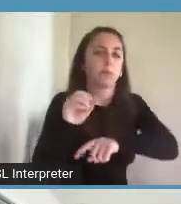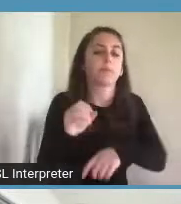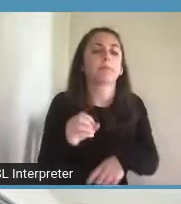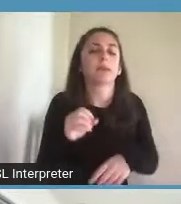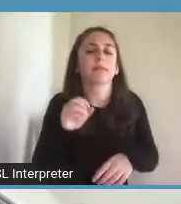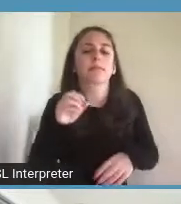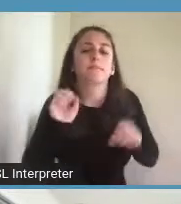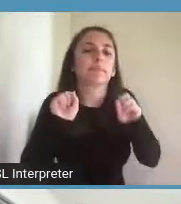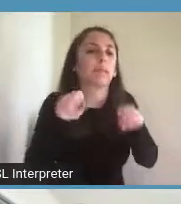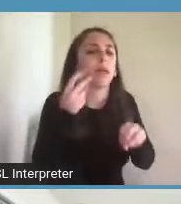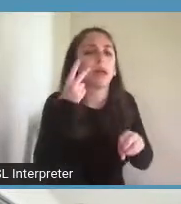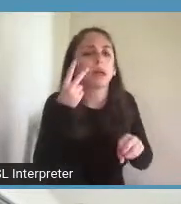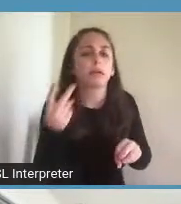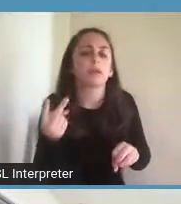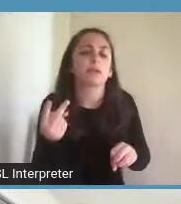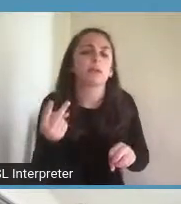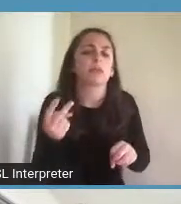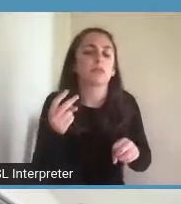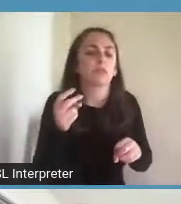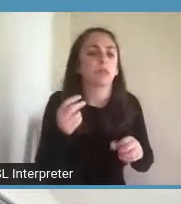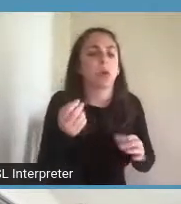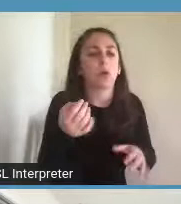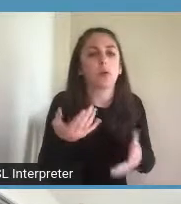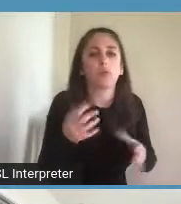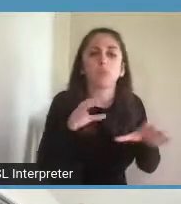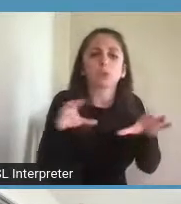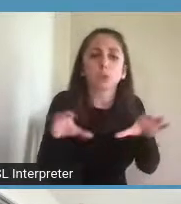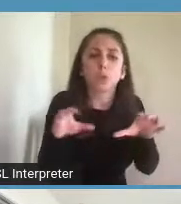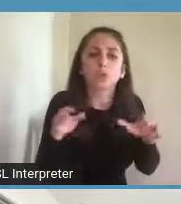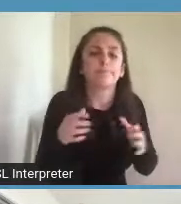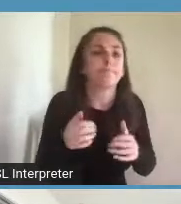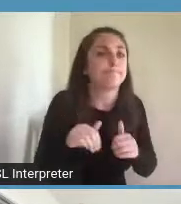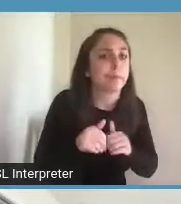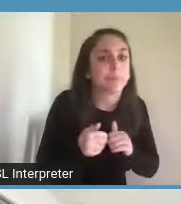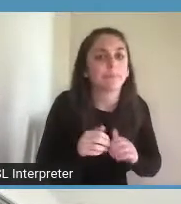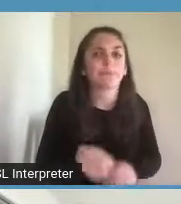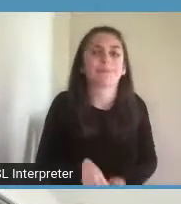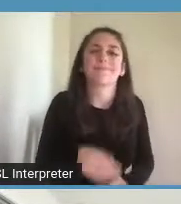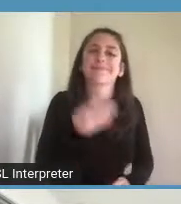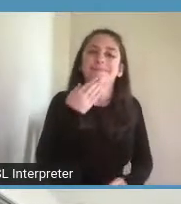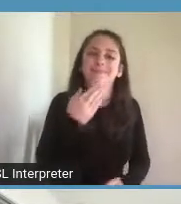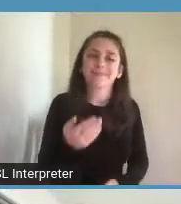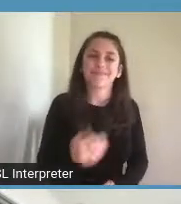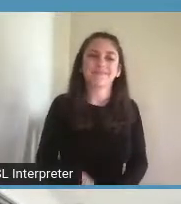performing, and think about other sources of data as you go. Thank you.